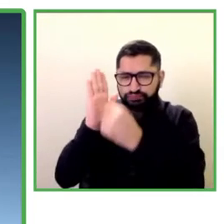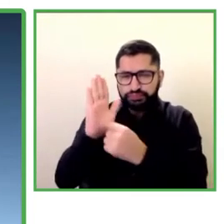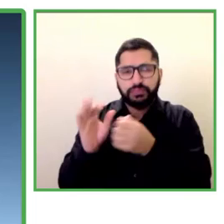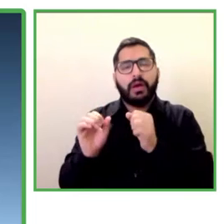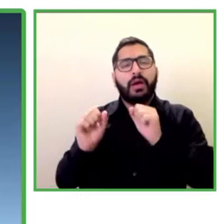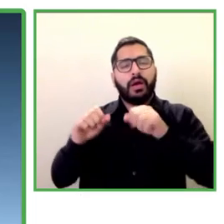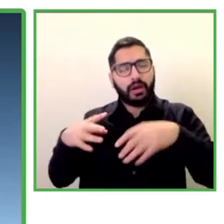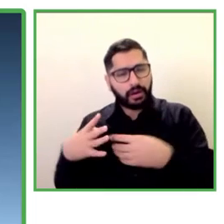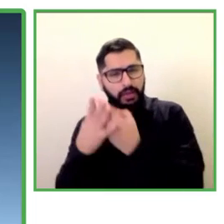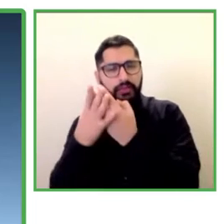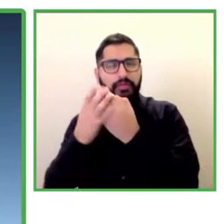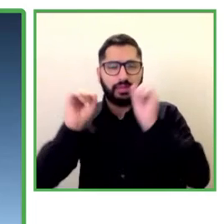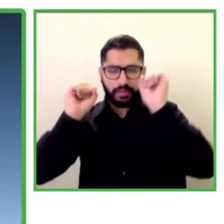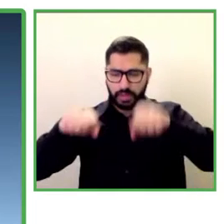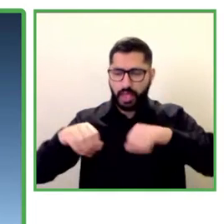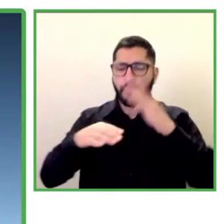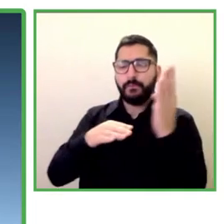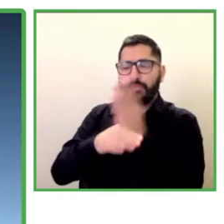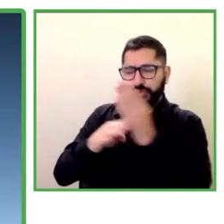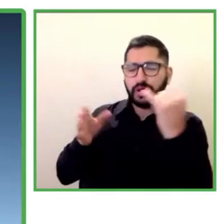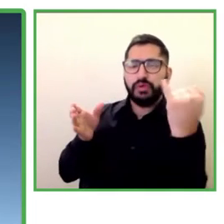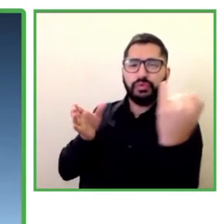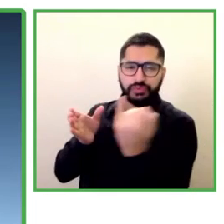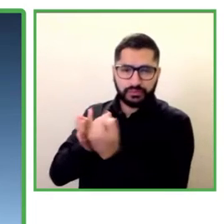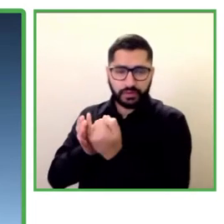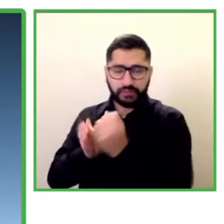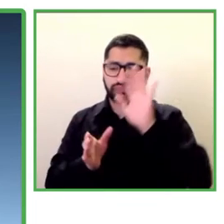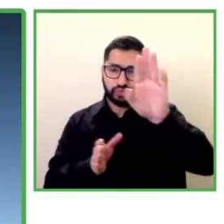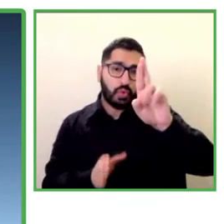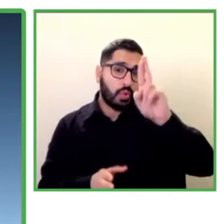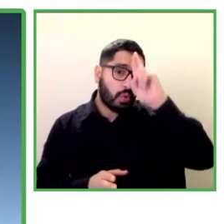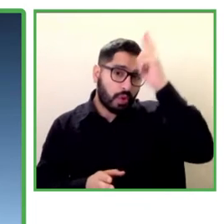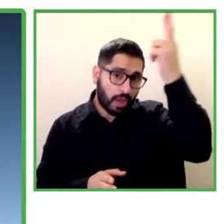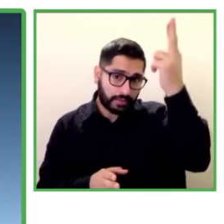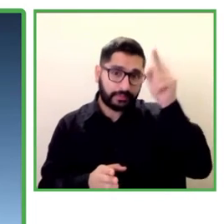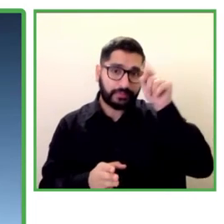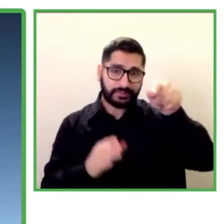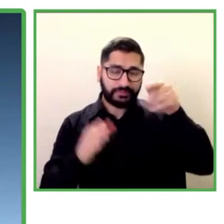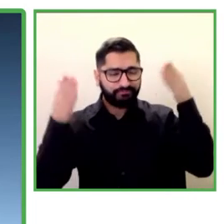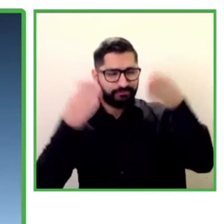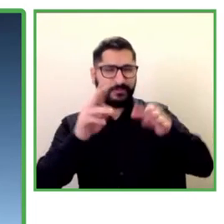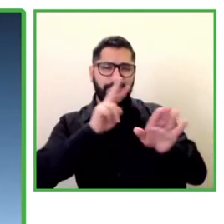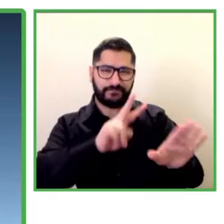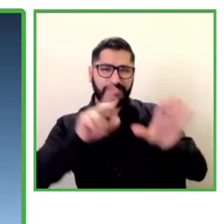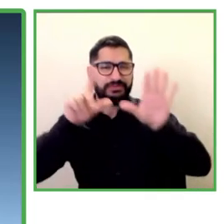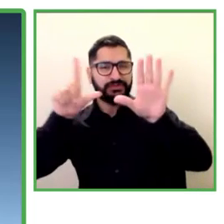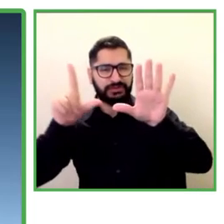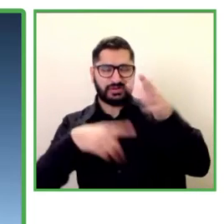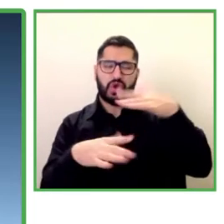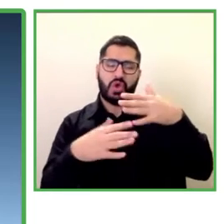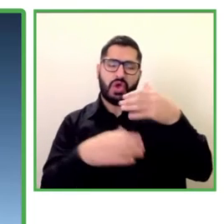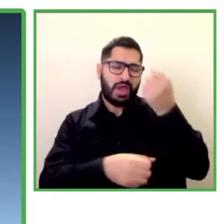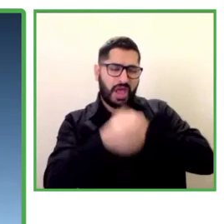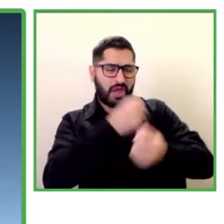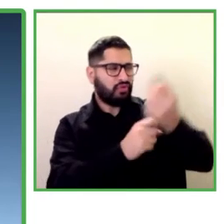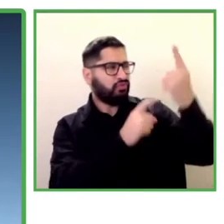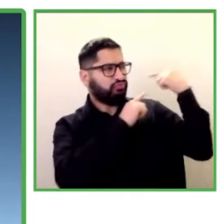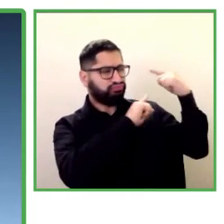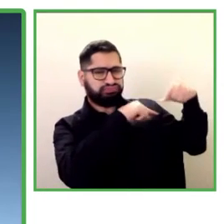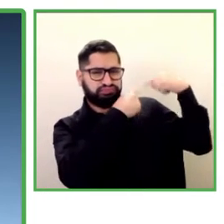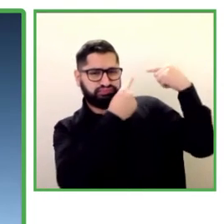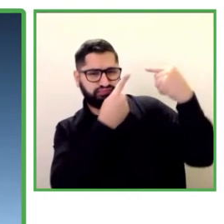of the inclusive network of companies of Uruguay, which started in May last year. This is that